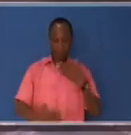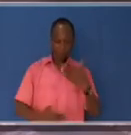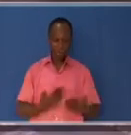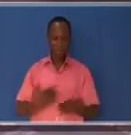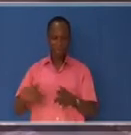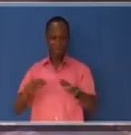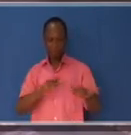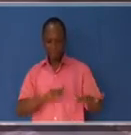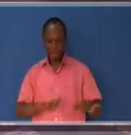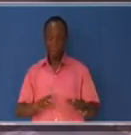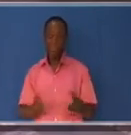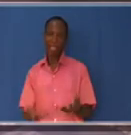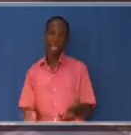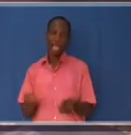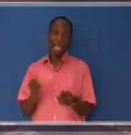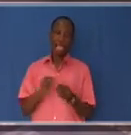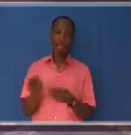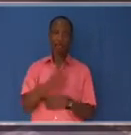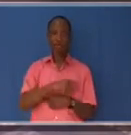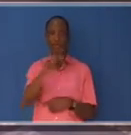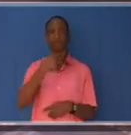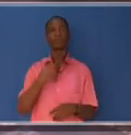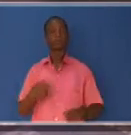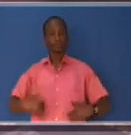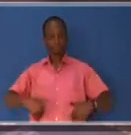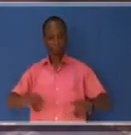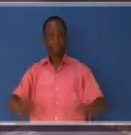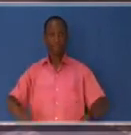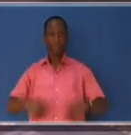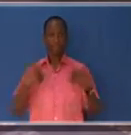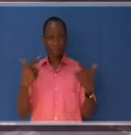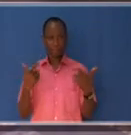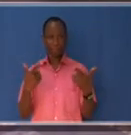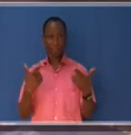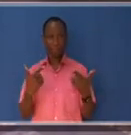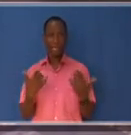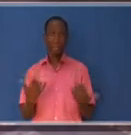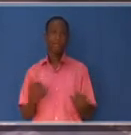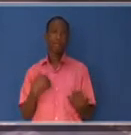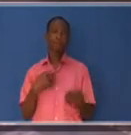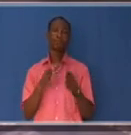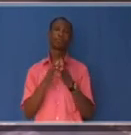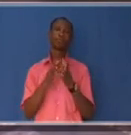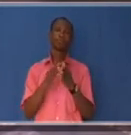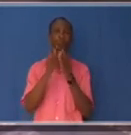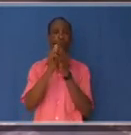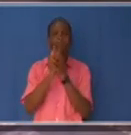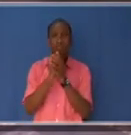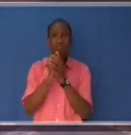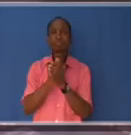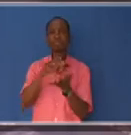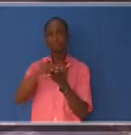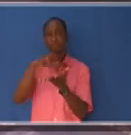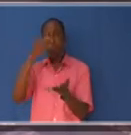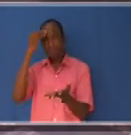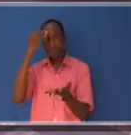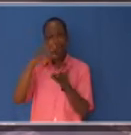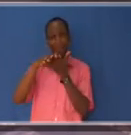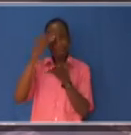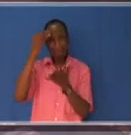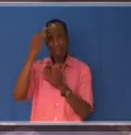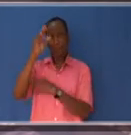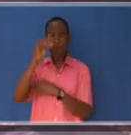Yankopon adrom ni ne homo bro ama yeti ase na eneden so ye shia se ye be sore no omra ye